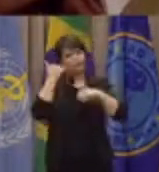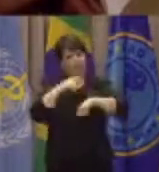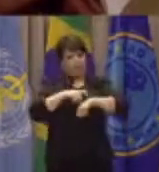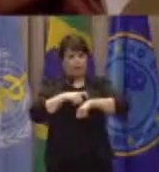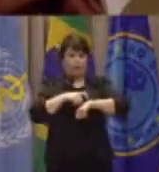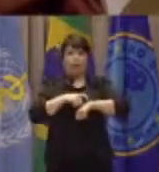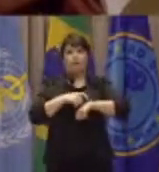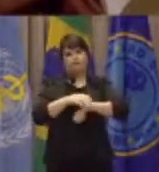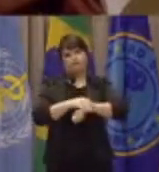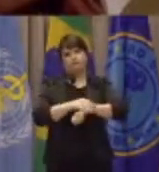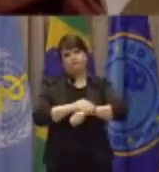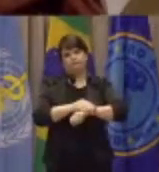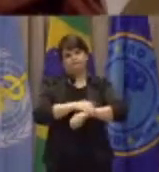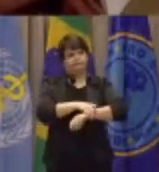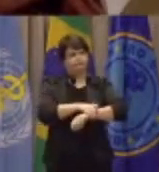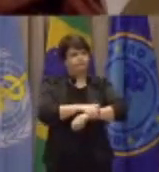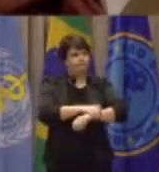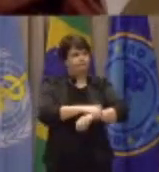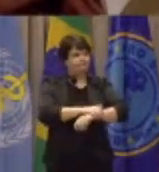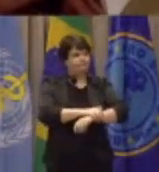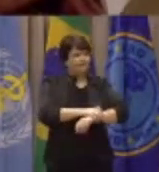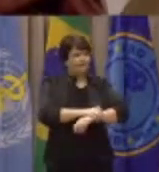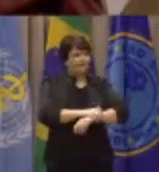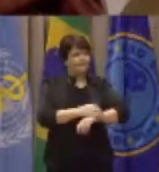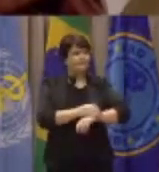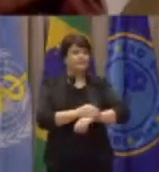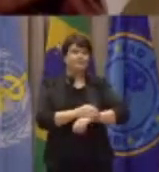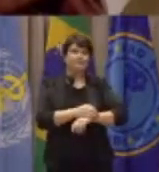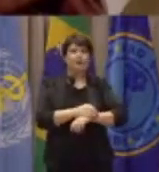that we are ahead of time, but